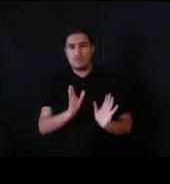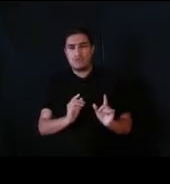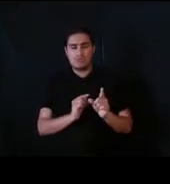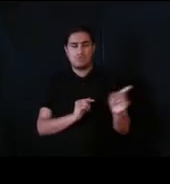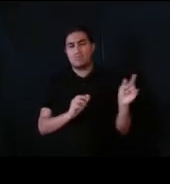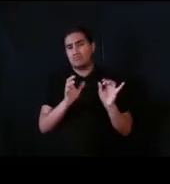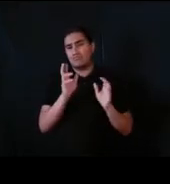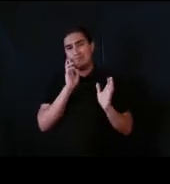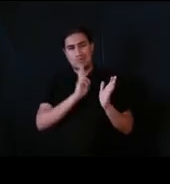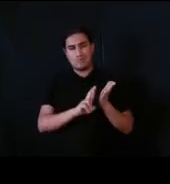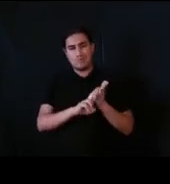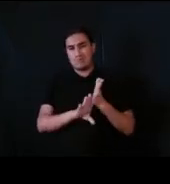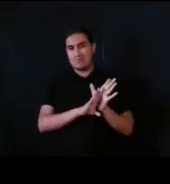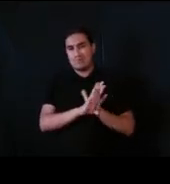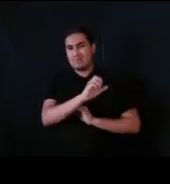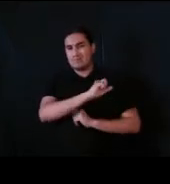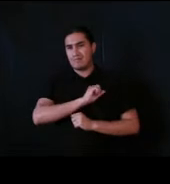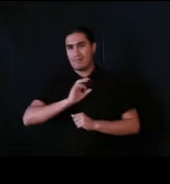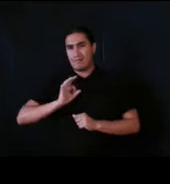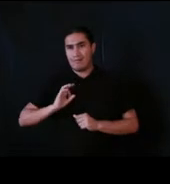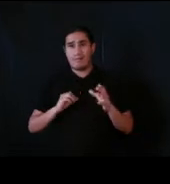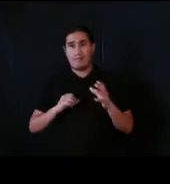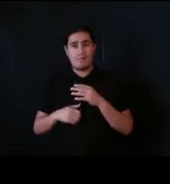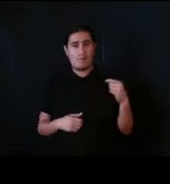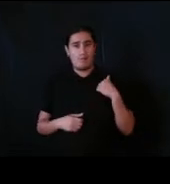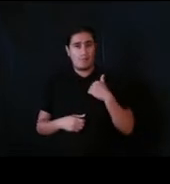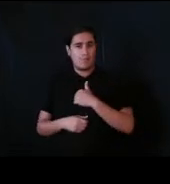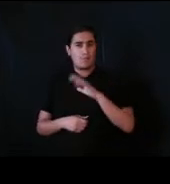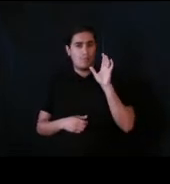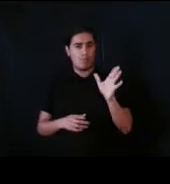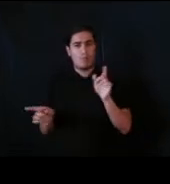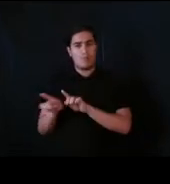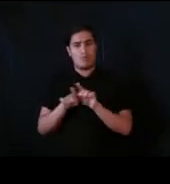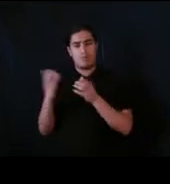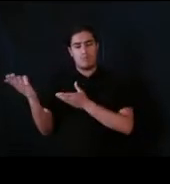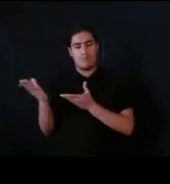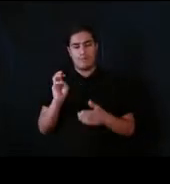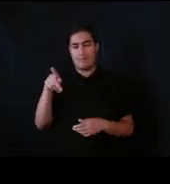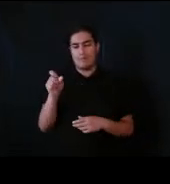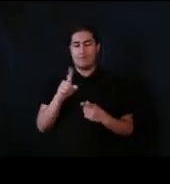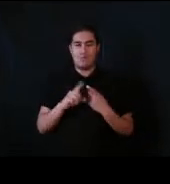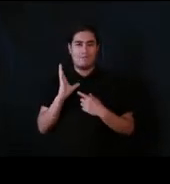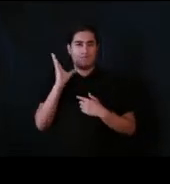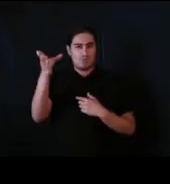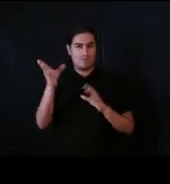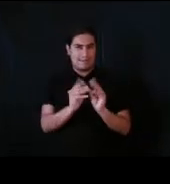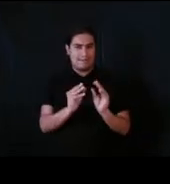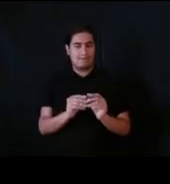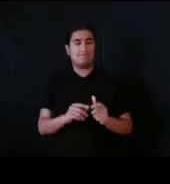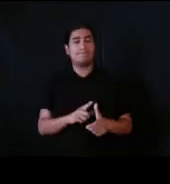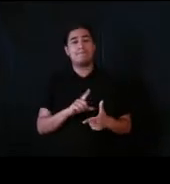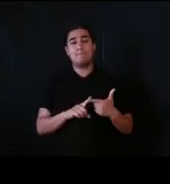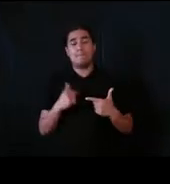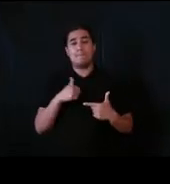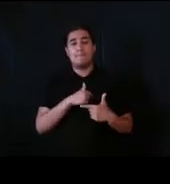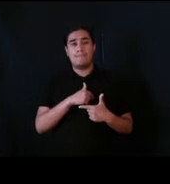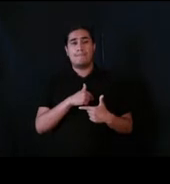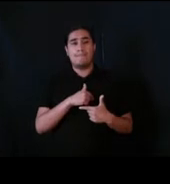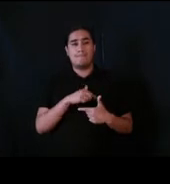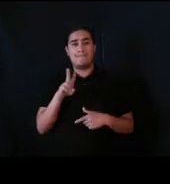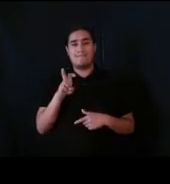development center staff and we will also bring those maps to you in a future meeting we've